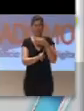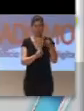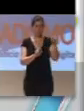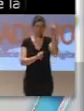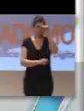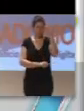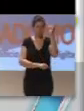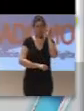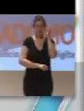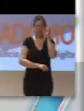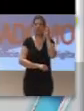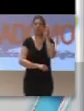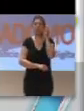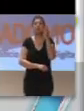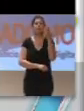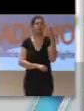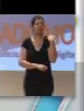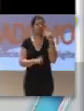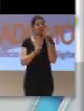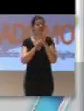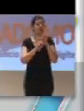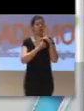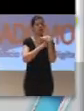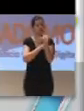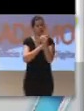who were victims of gender violence.